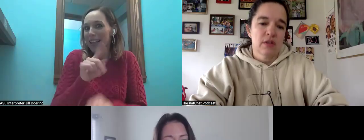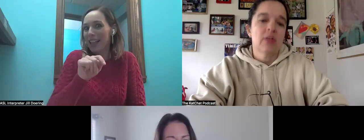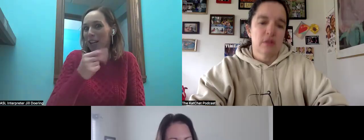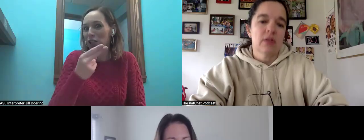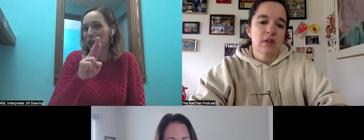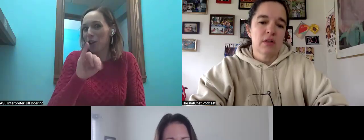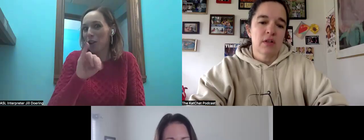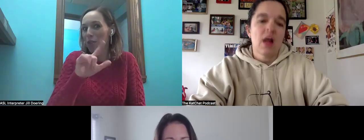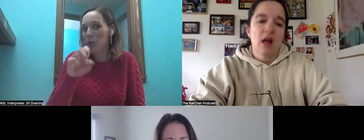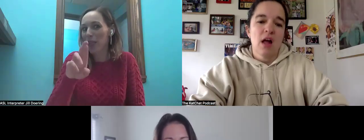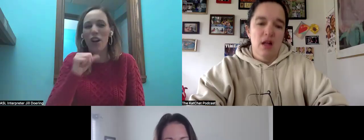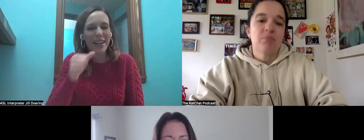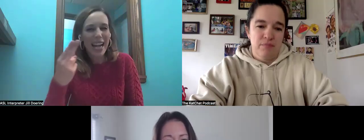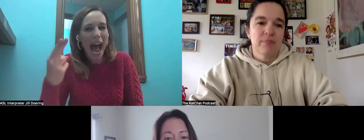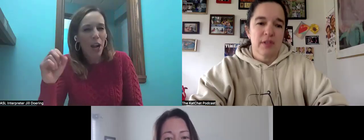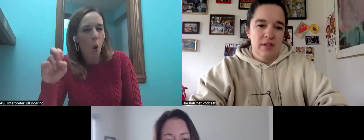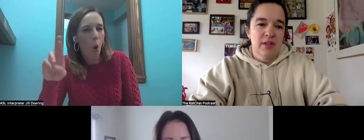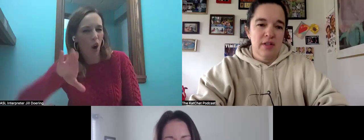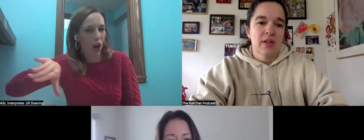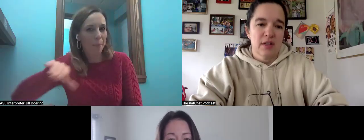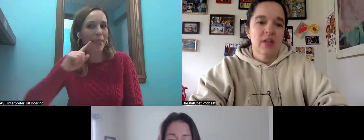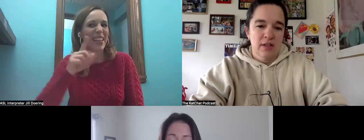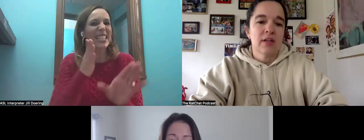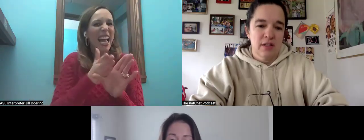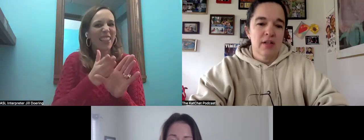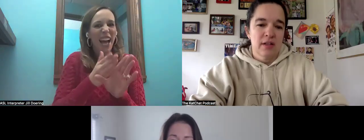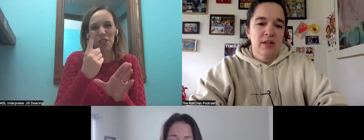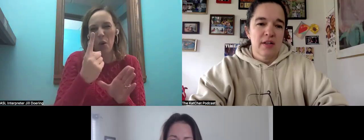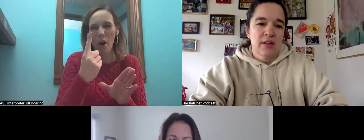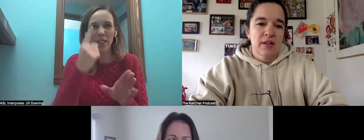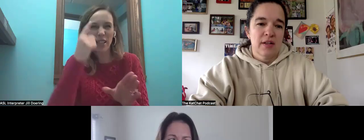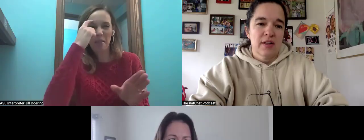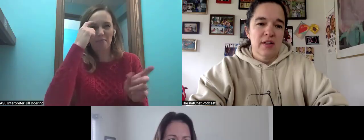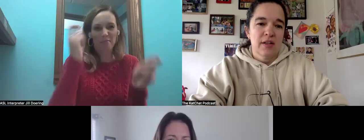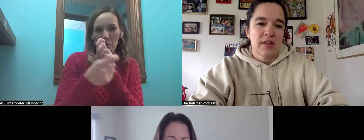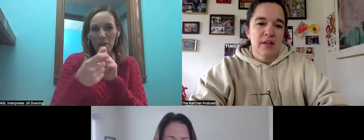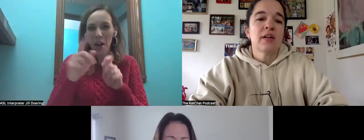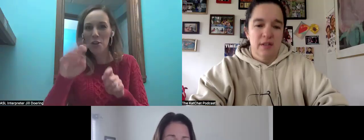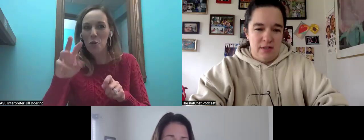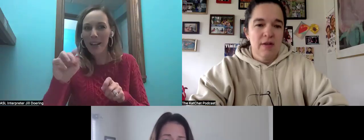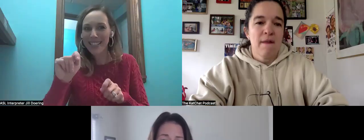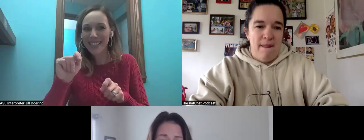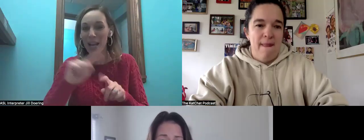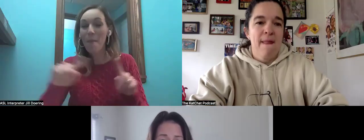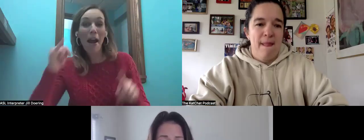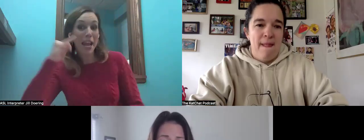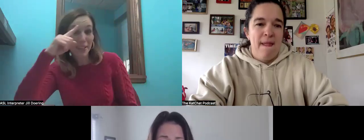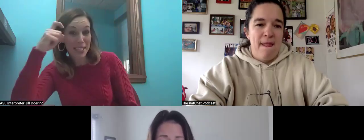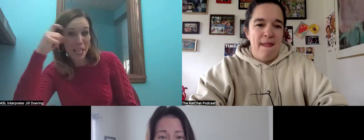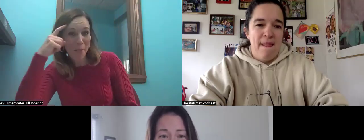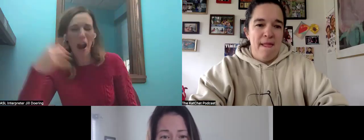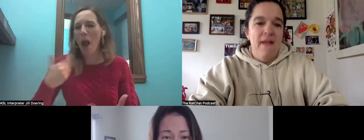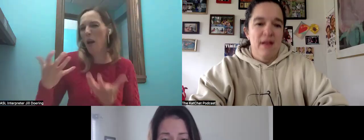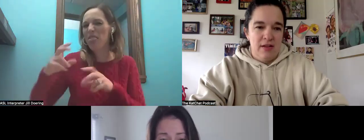but I love those psychological ones with a twist. So you got that. But if it's the summer, I'm going to be reading those salty